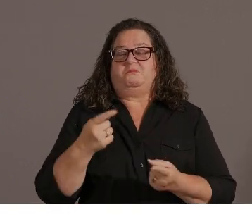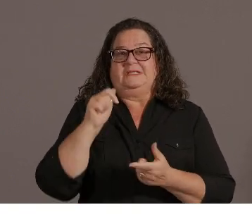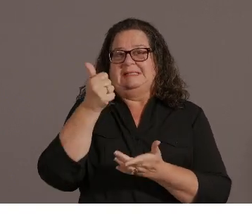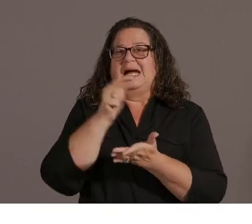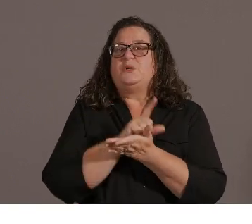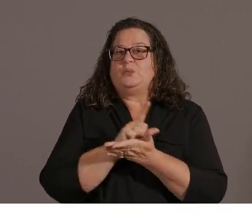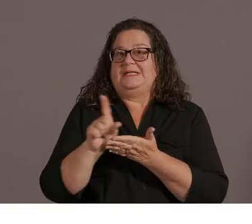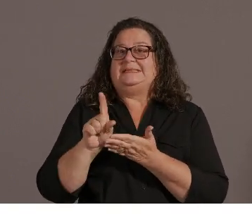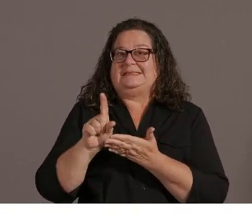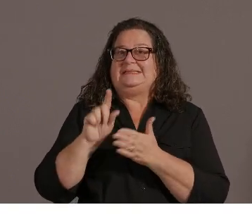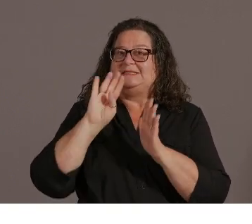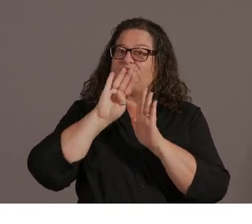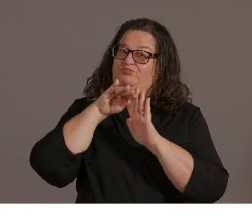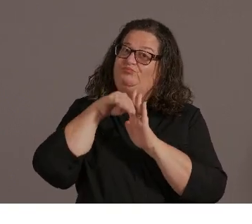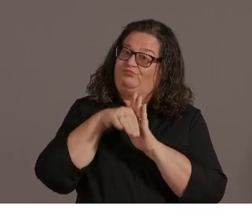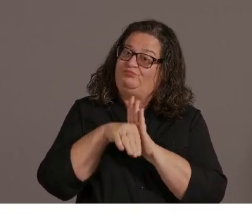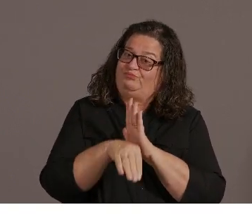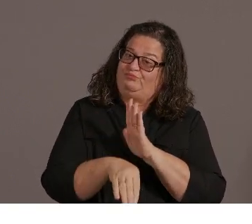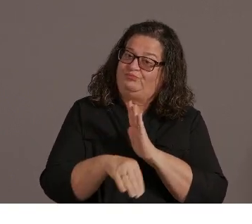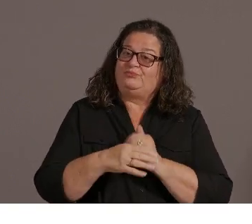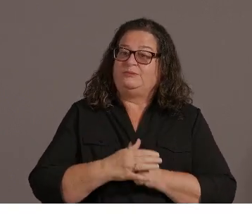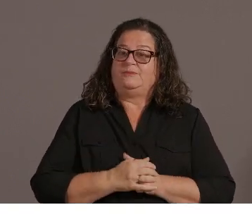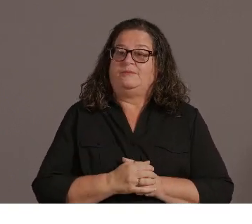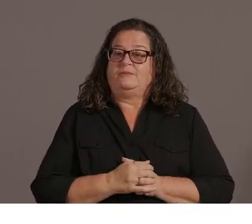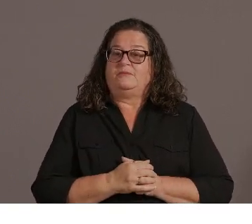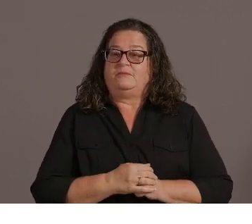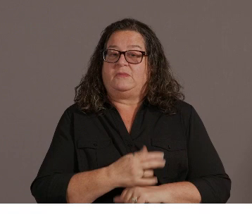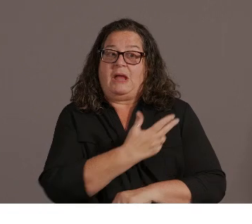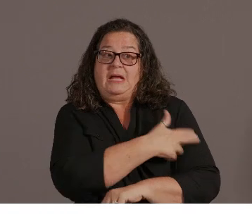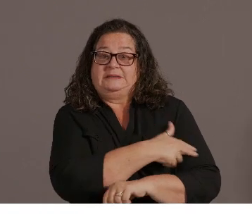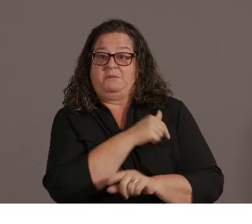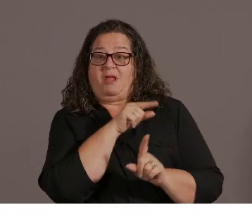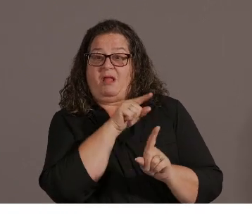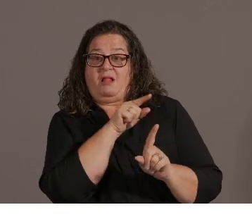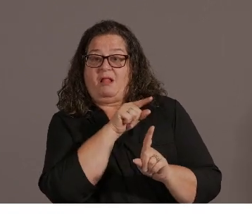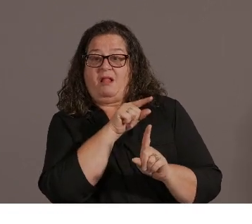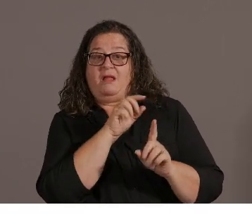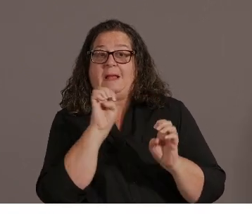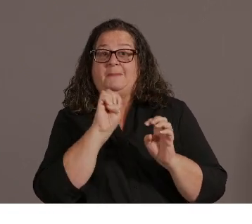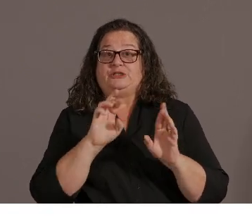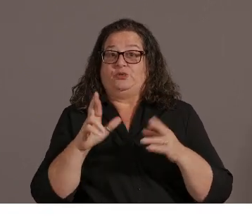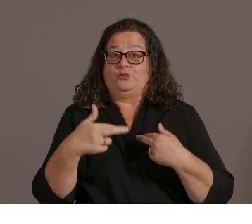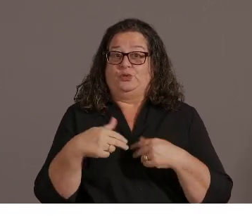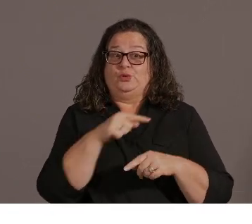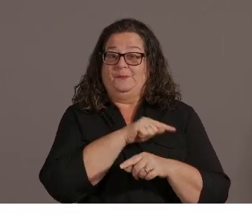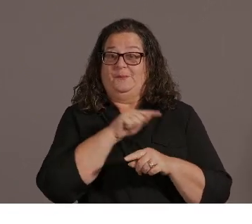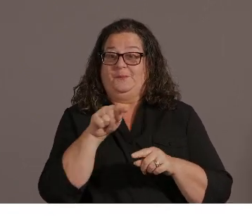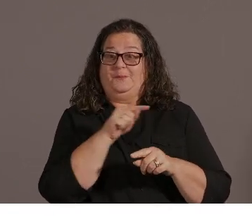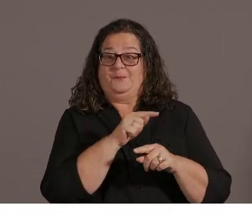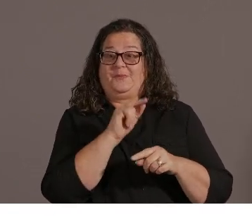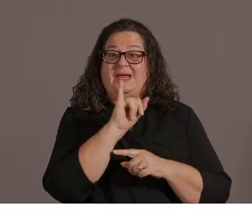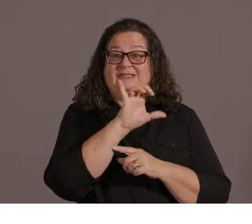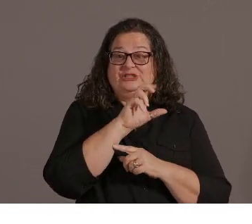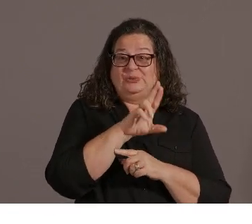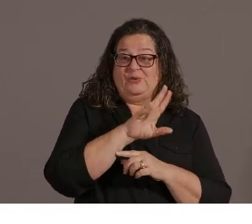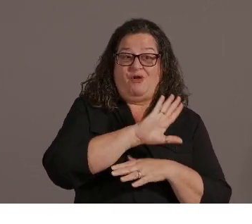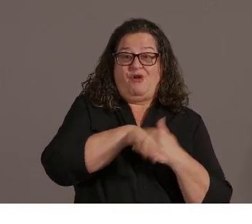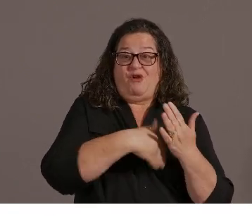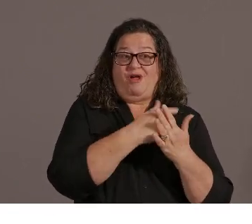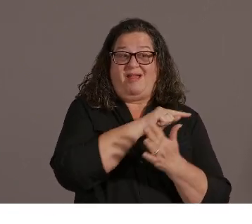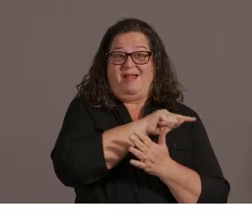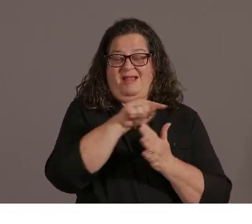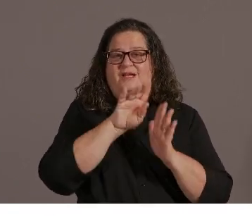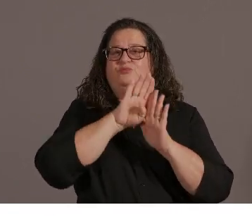Our hospitalizations, our emergency rooms, as well as those in the ICU,